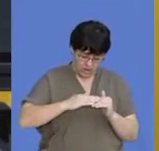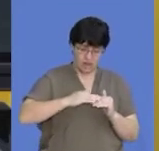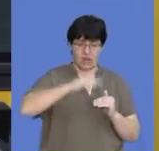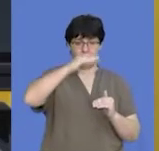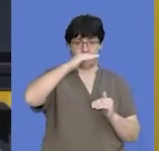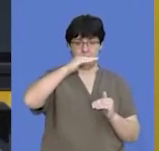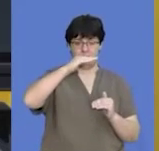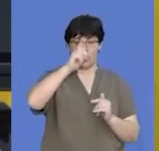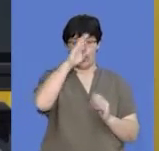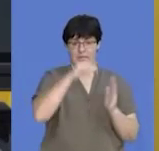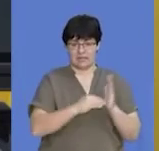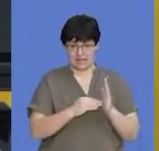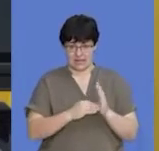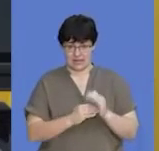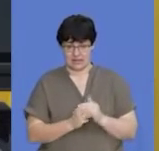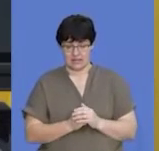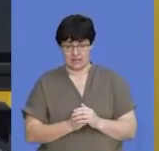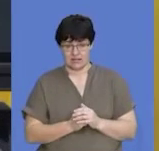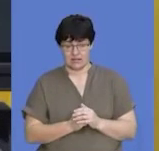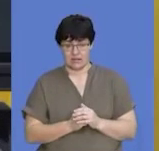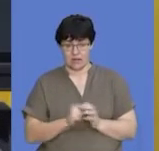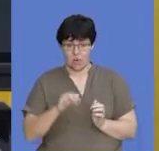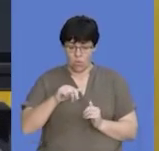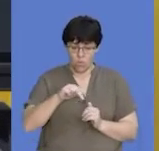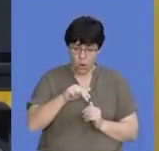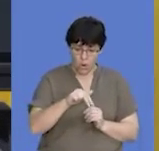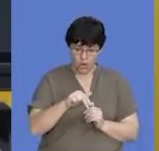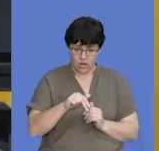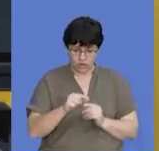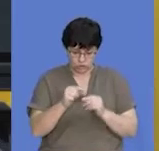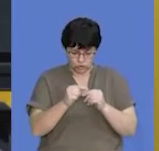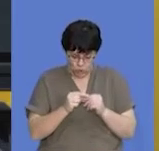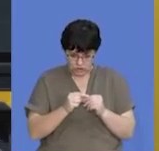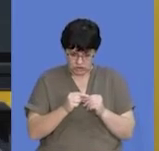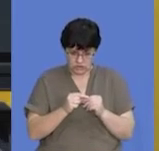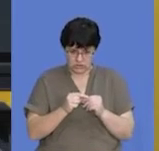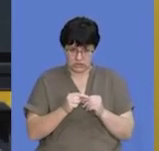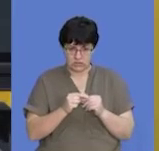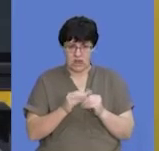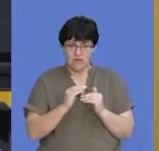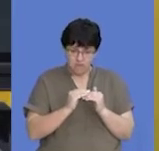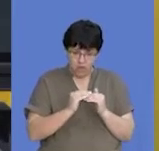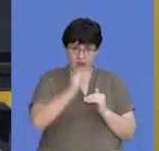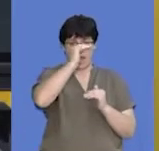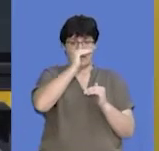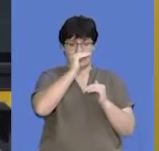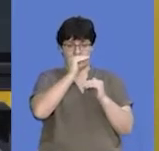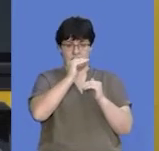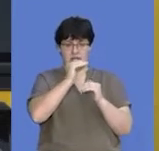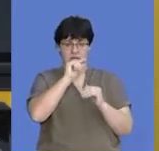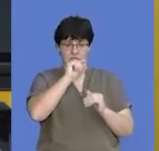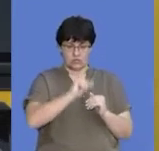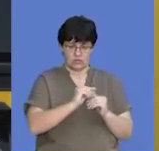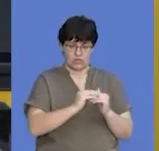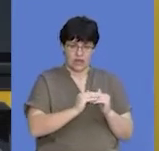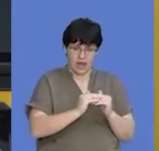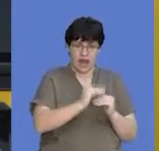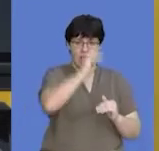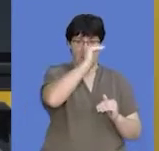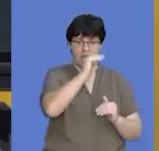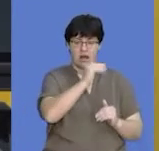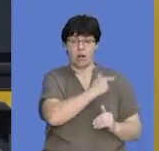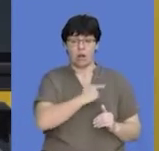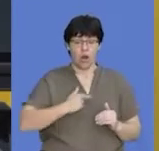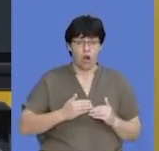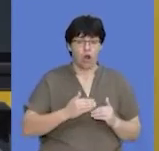surface increases by 1 meter. I'm walking a shorter distance for a higher increase. The longer the